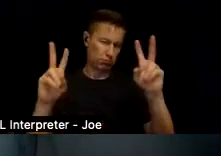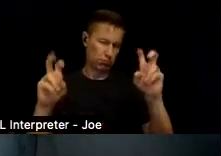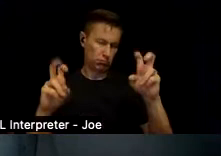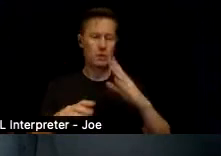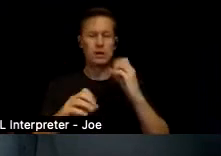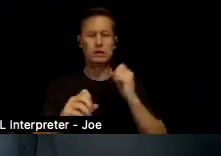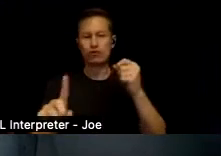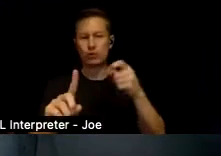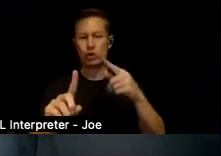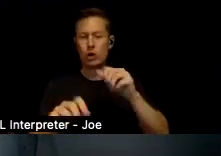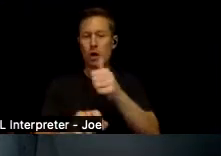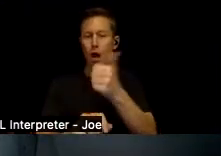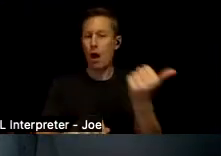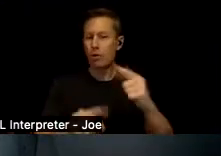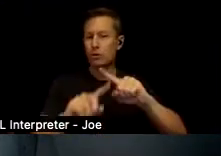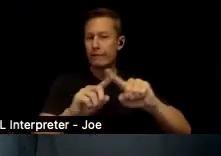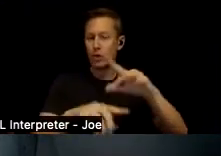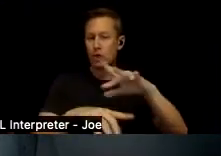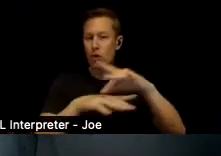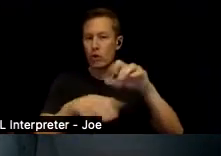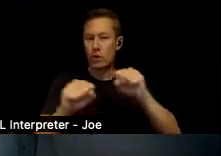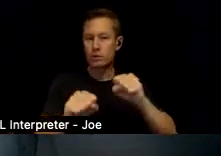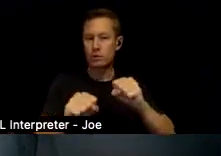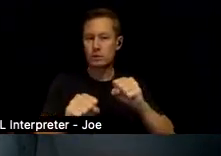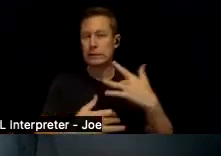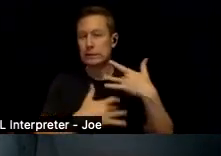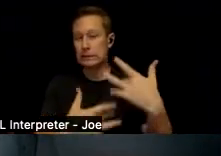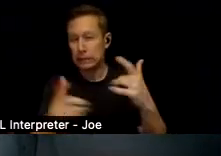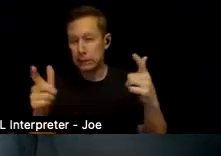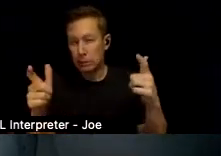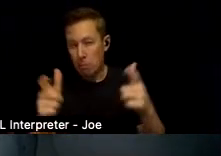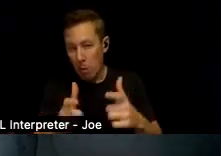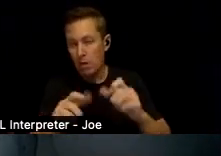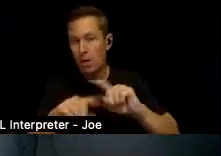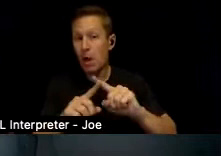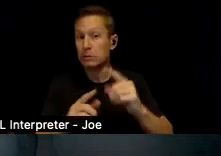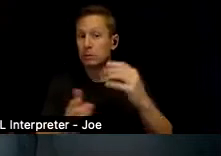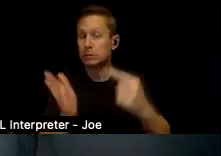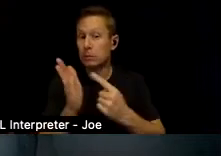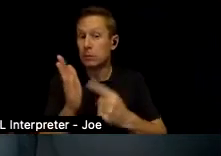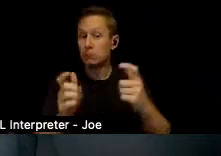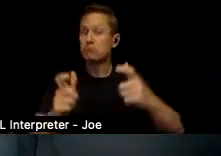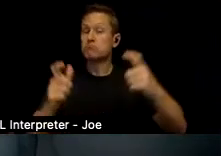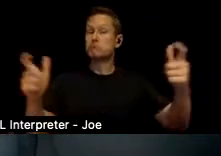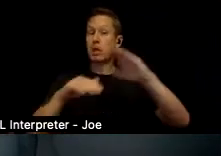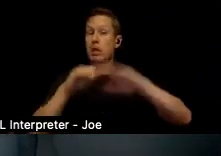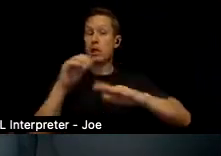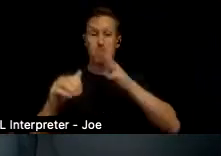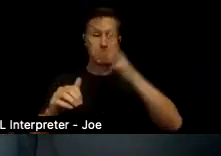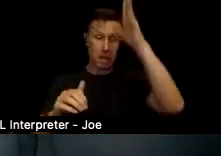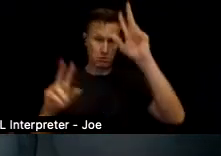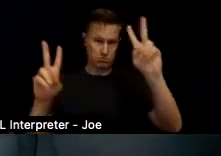earthquakes. Usually those daughters are smaller, but they can sometimes be bigger than the parent. So you can get